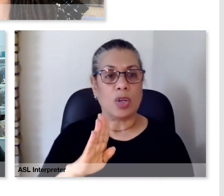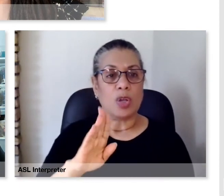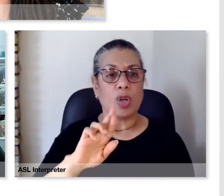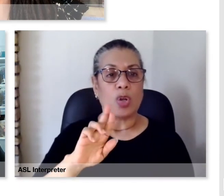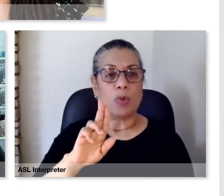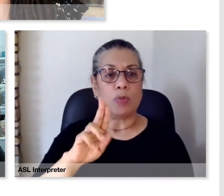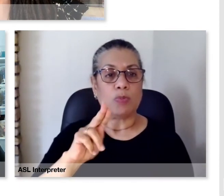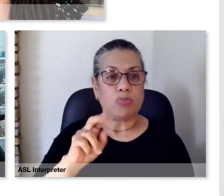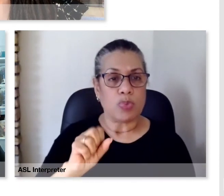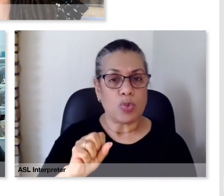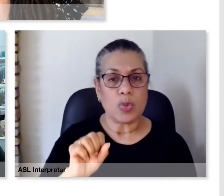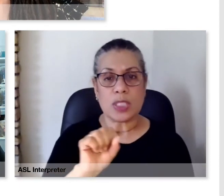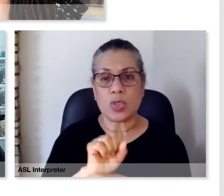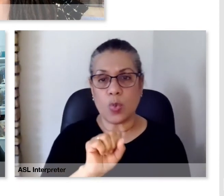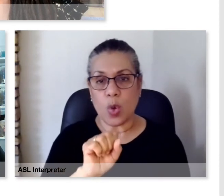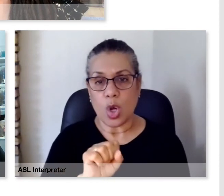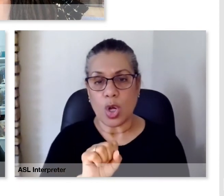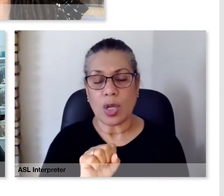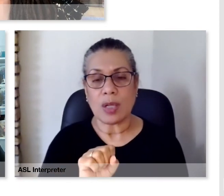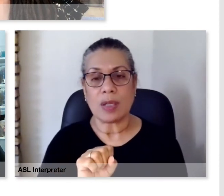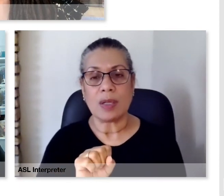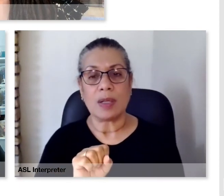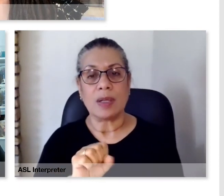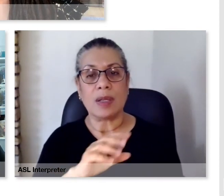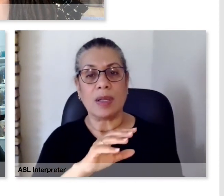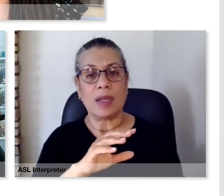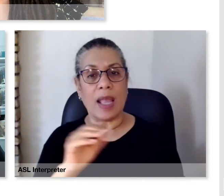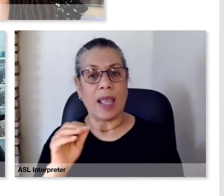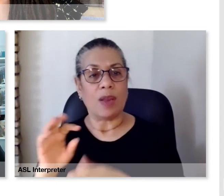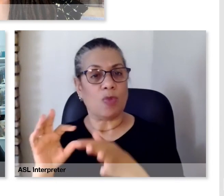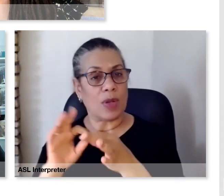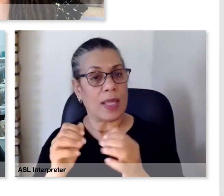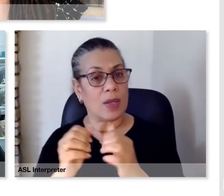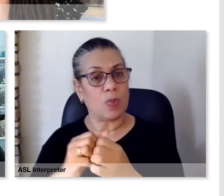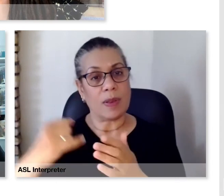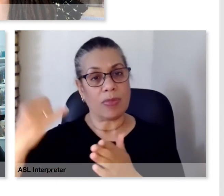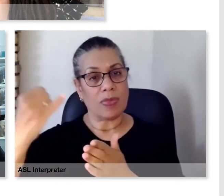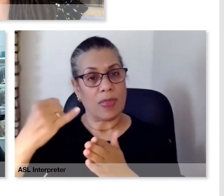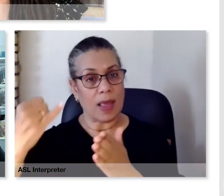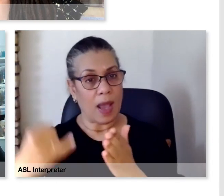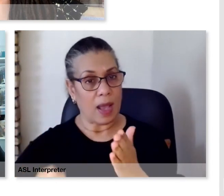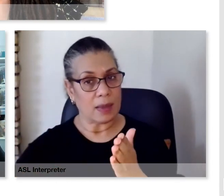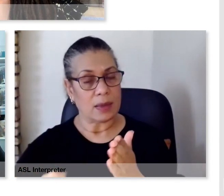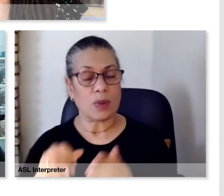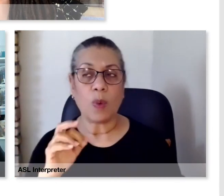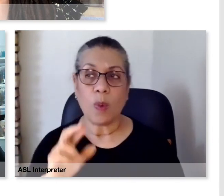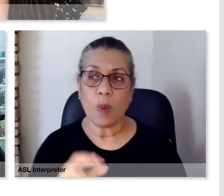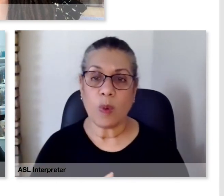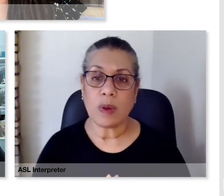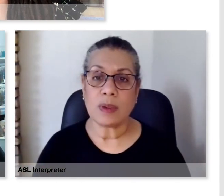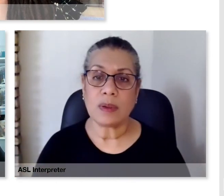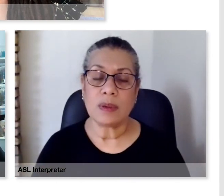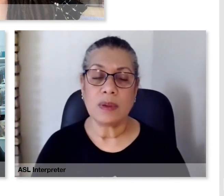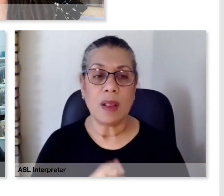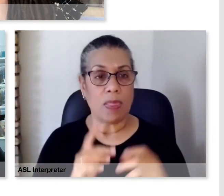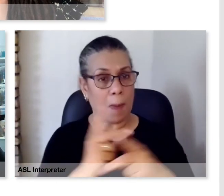seen her work bridge with the arts too. Yeah, or the